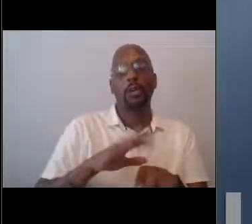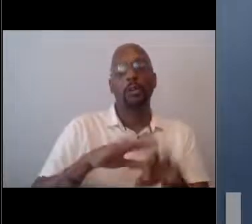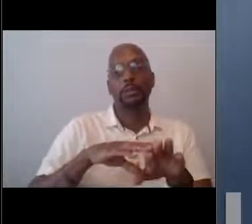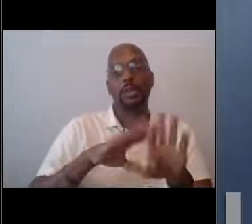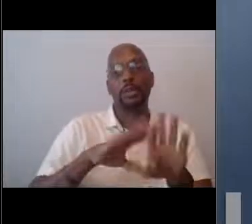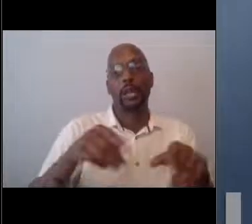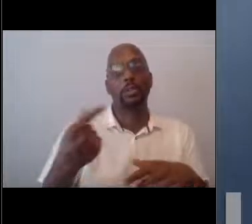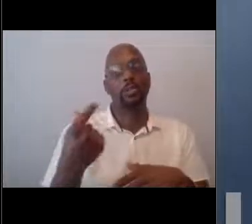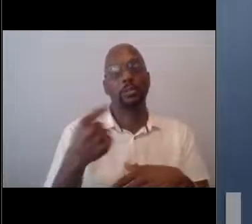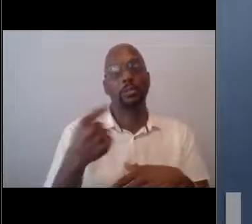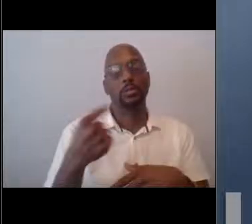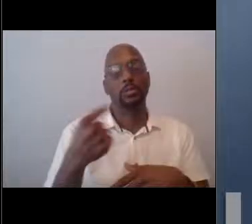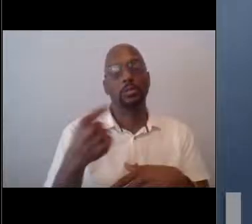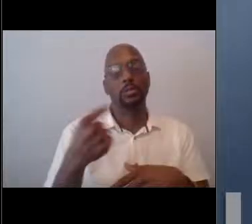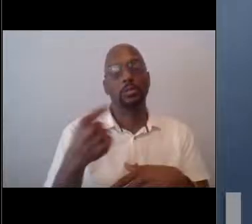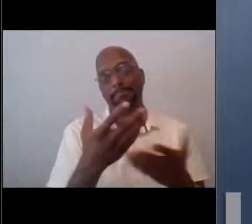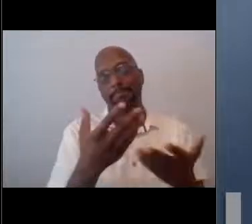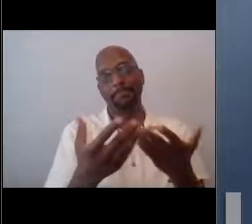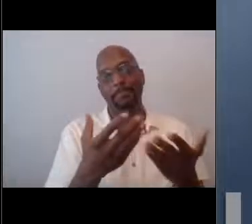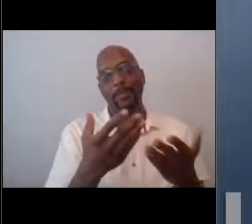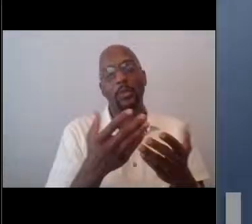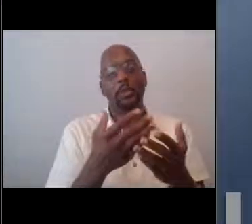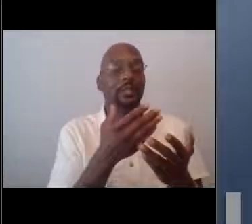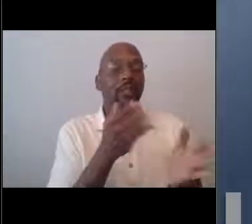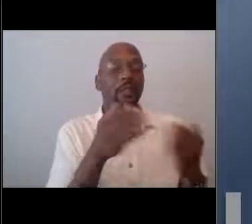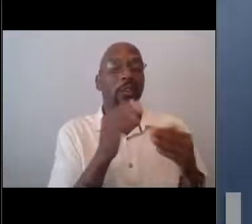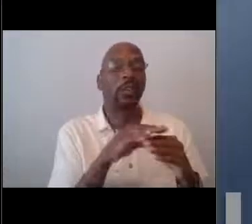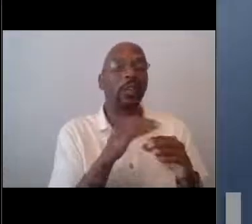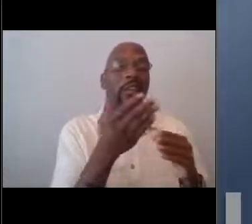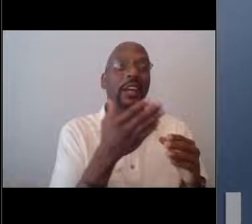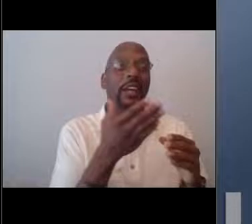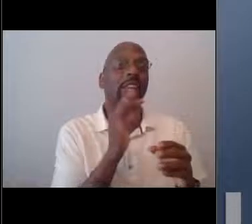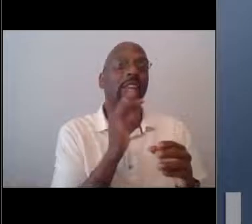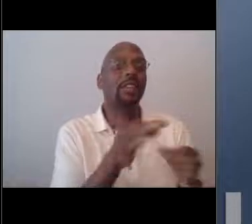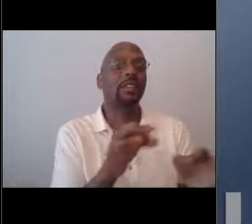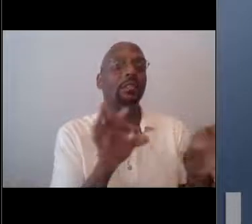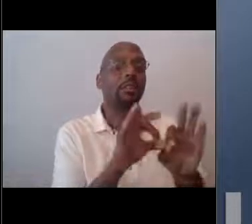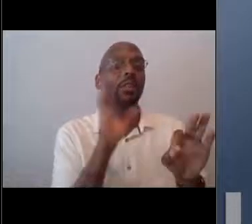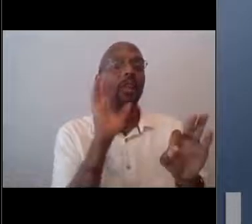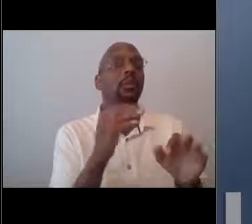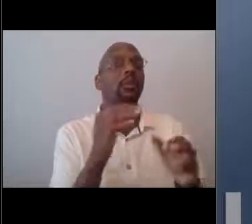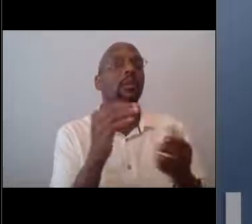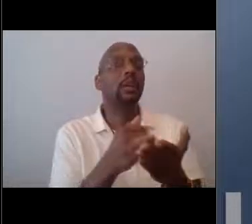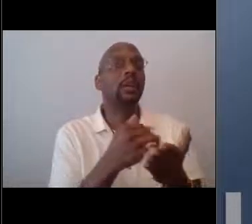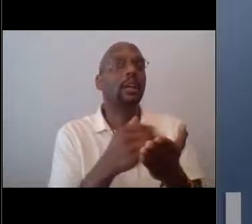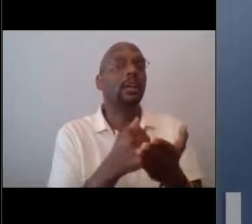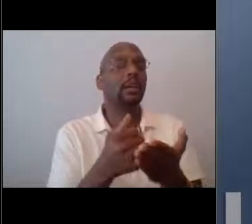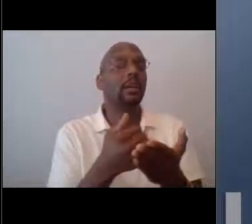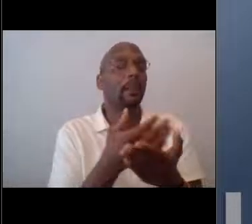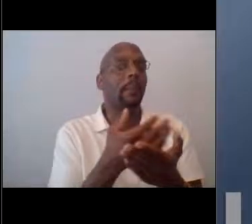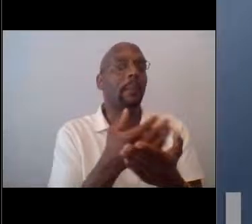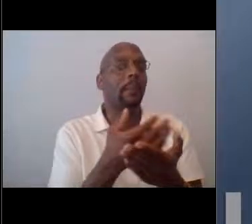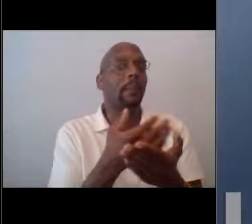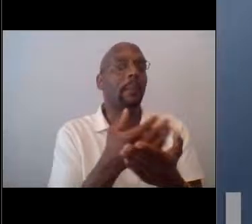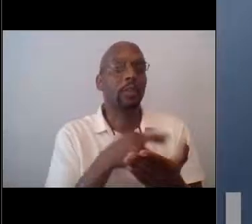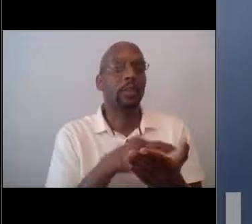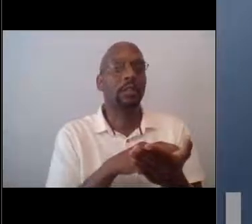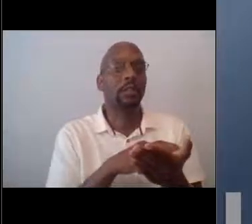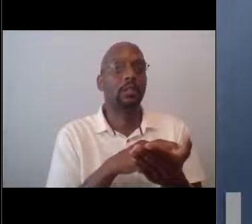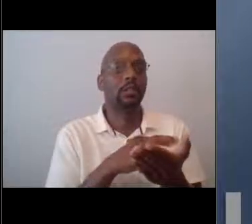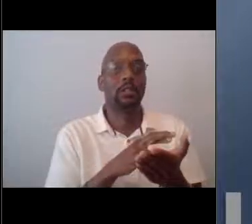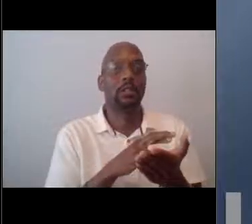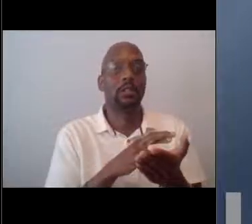might sharpen our focus on the most bang for buck tools available. Next, we received updates from commission